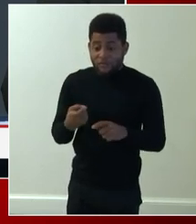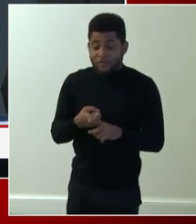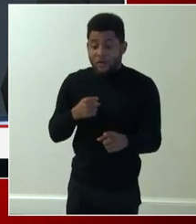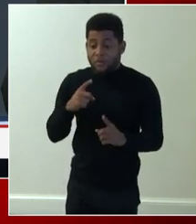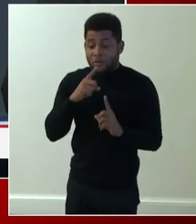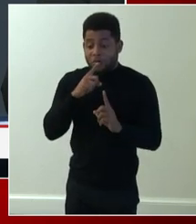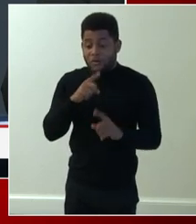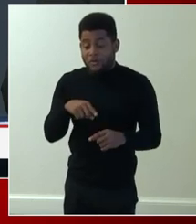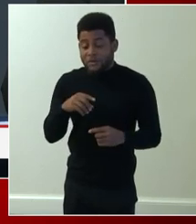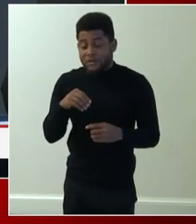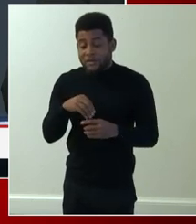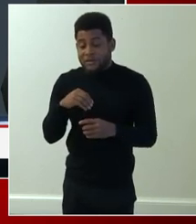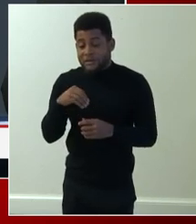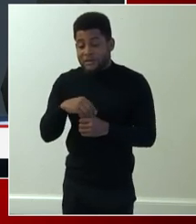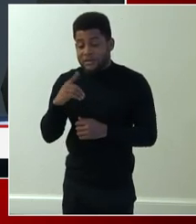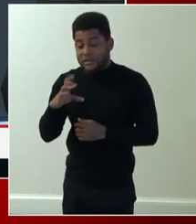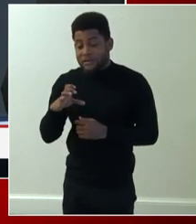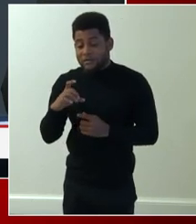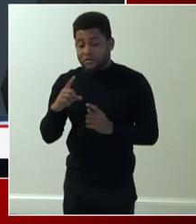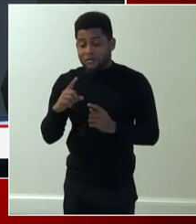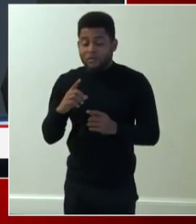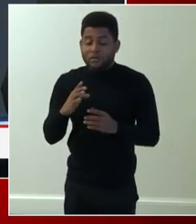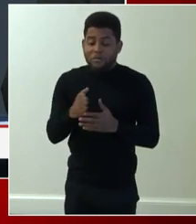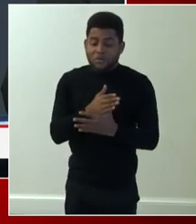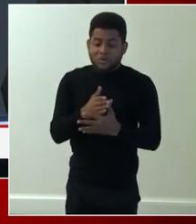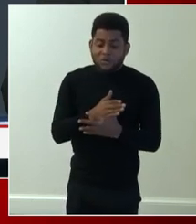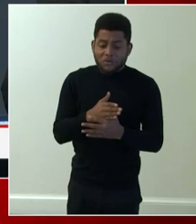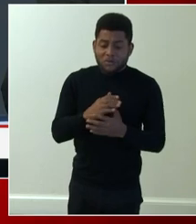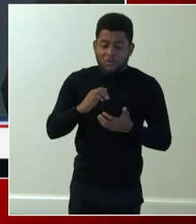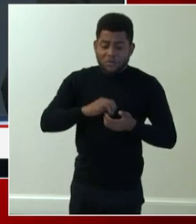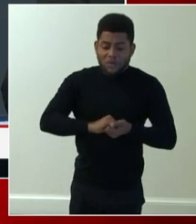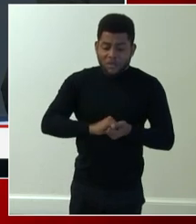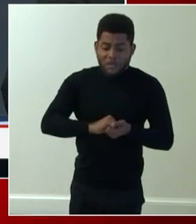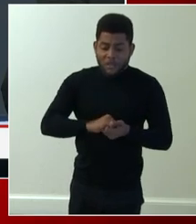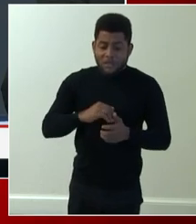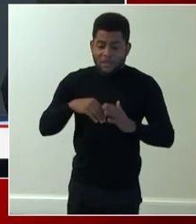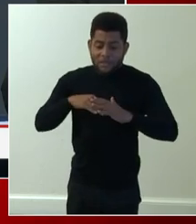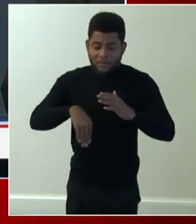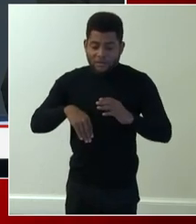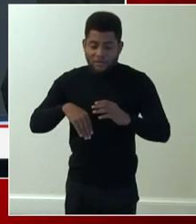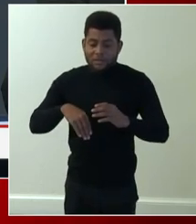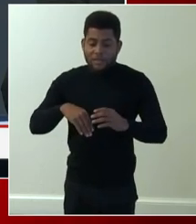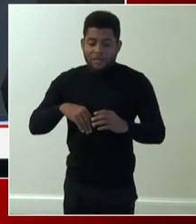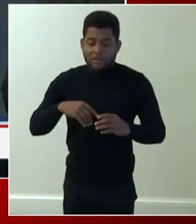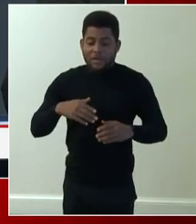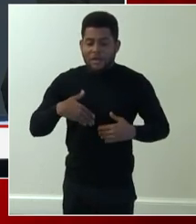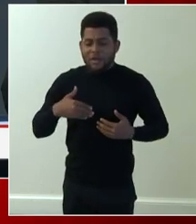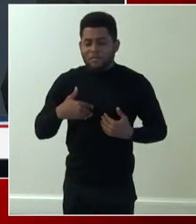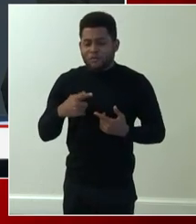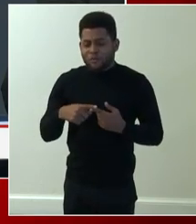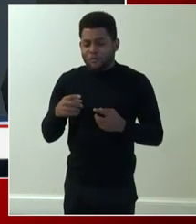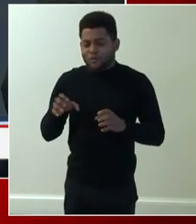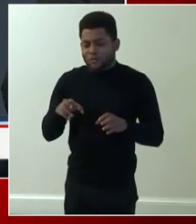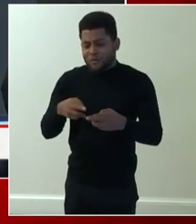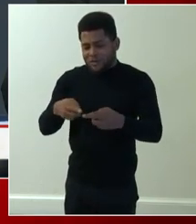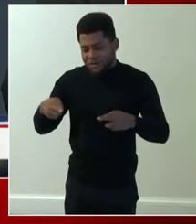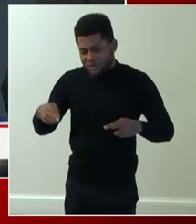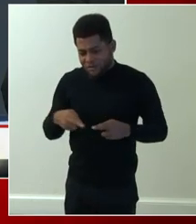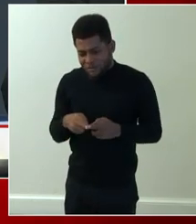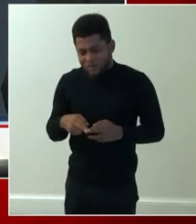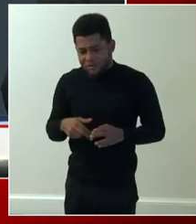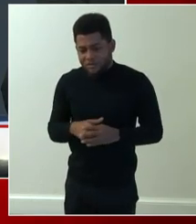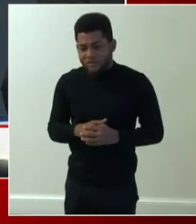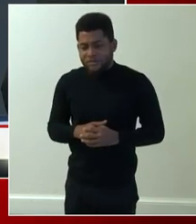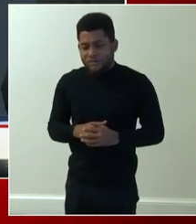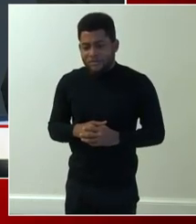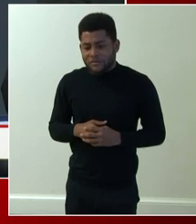chief and who talks to his regional partners is less significant than what they're having to do in the region. The edge on that's taken off